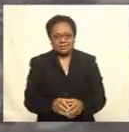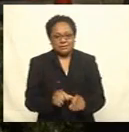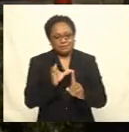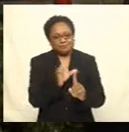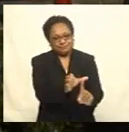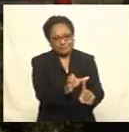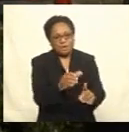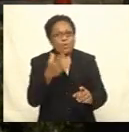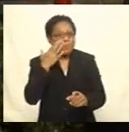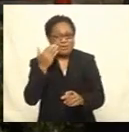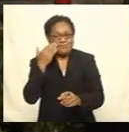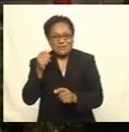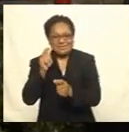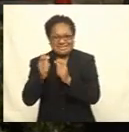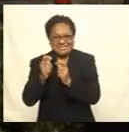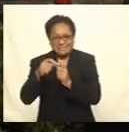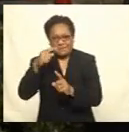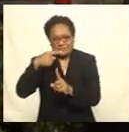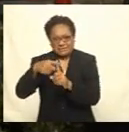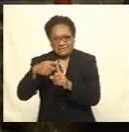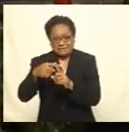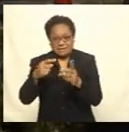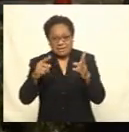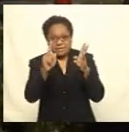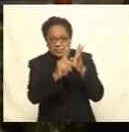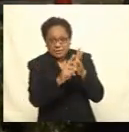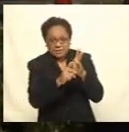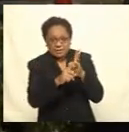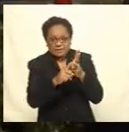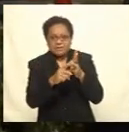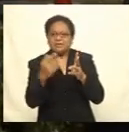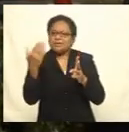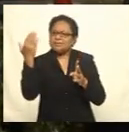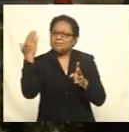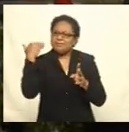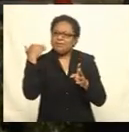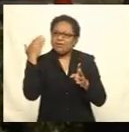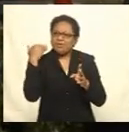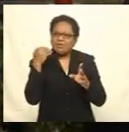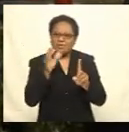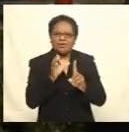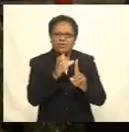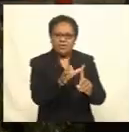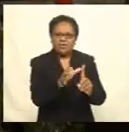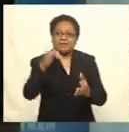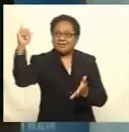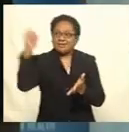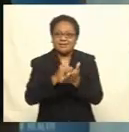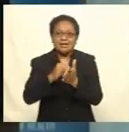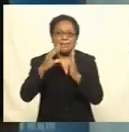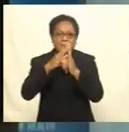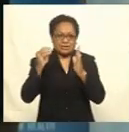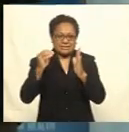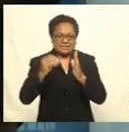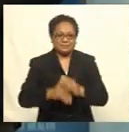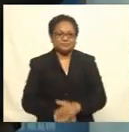positive. He adds the third case is a former quarantined passenger who travelled from Papua New Guinea. Fourth case